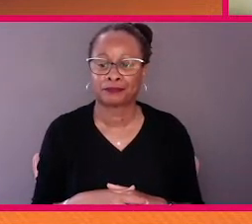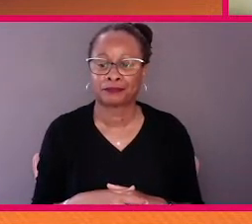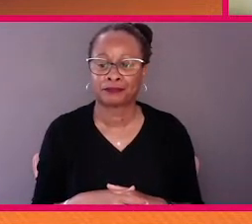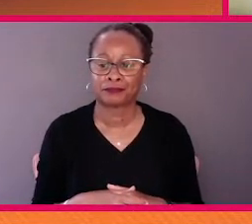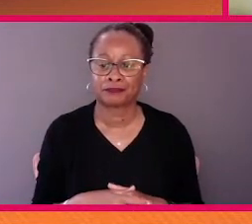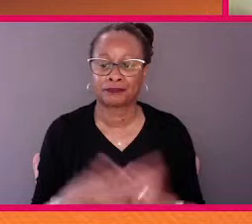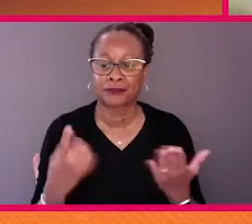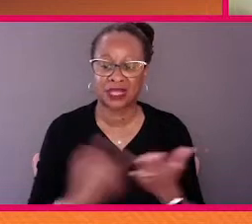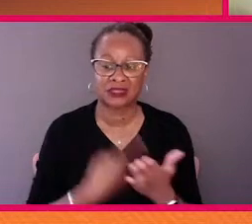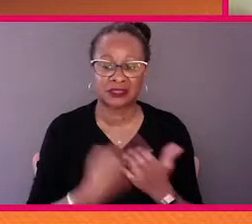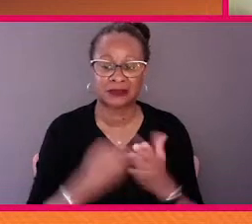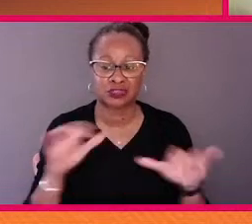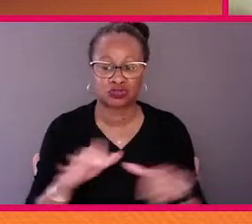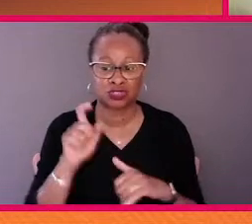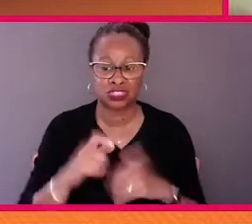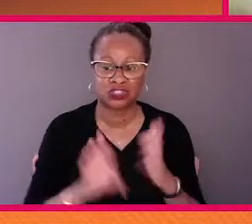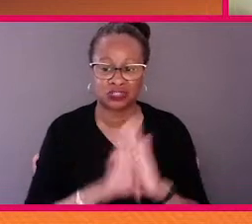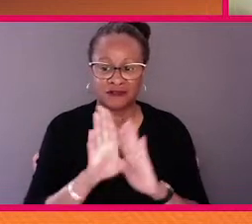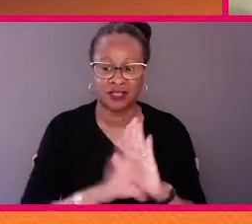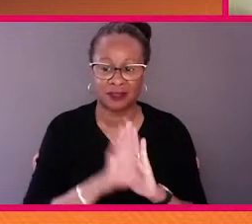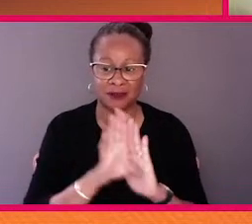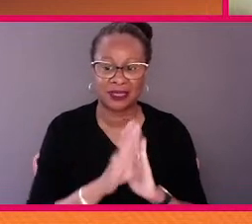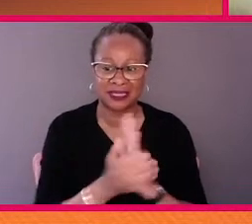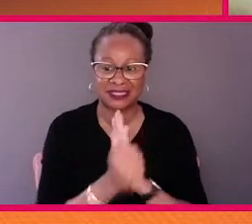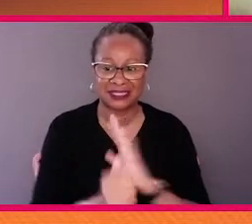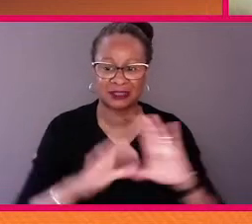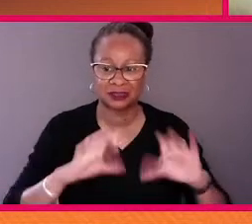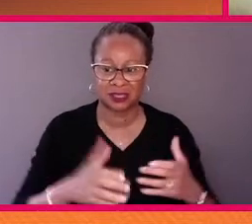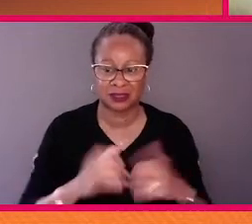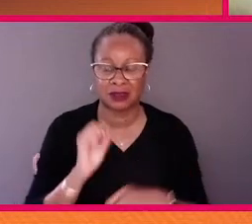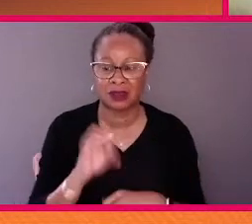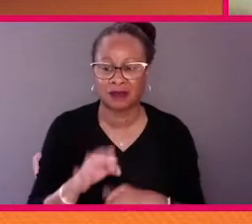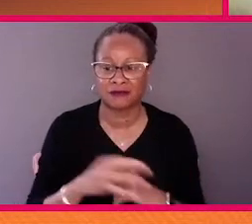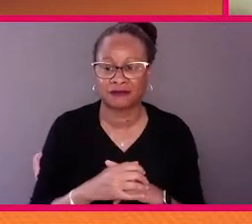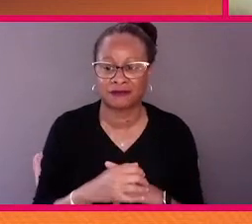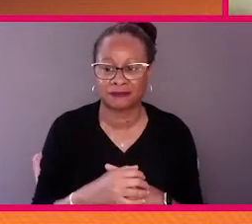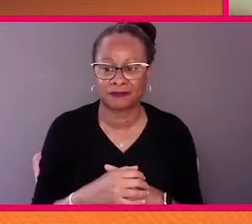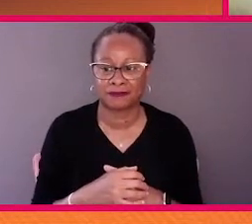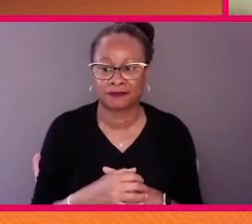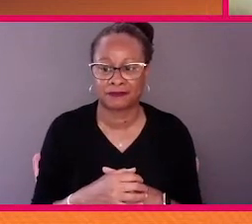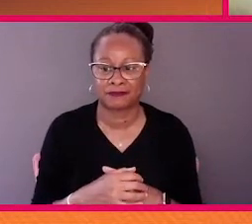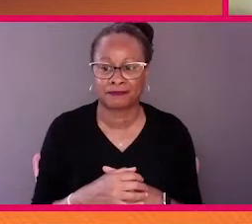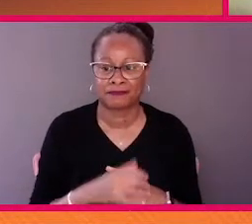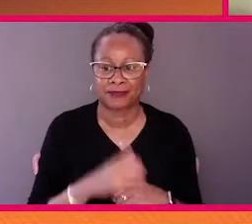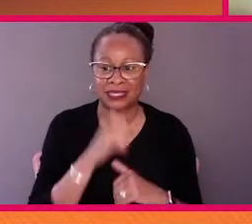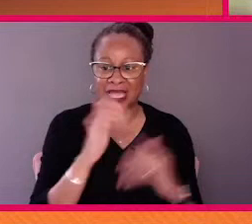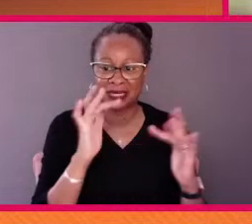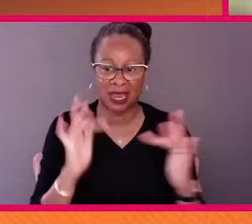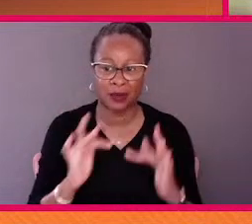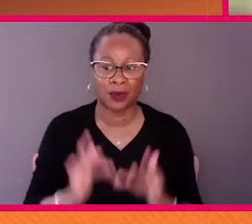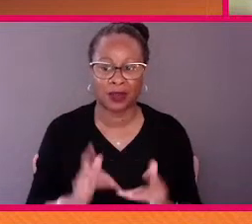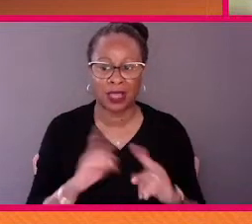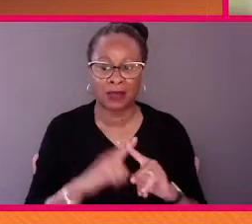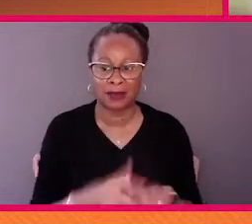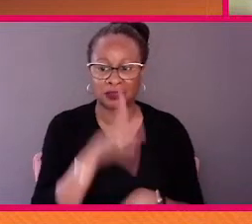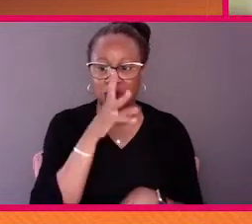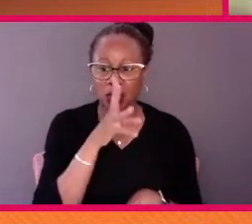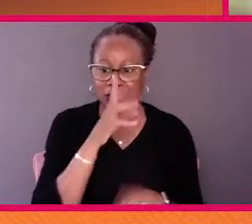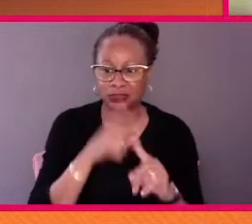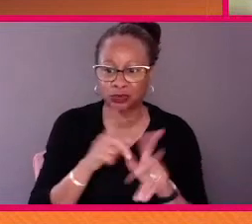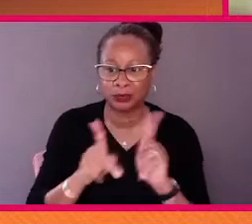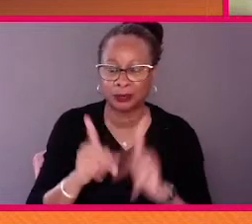sometimes you do need to develop a skill set of, not networking, but talk to people, knowing